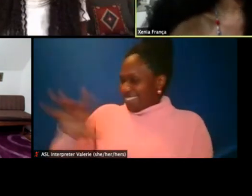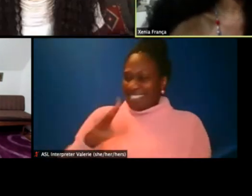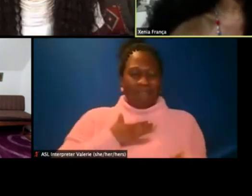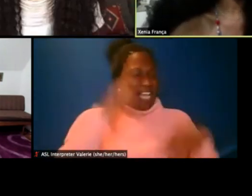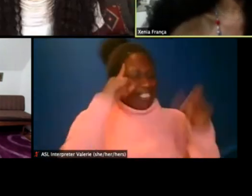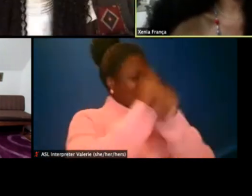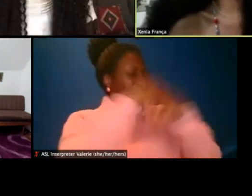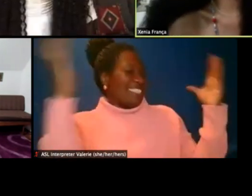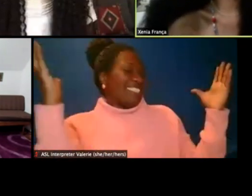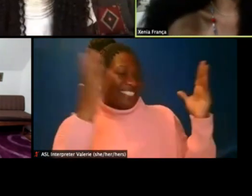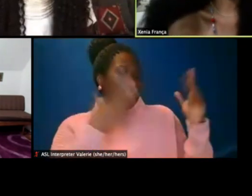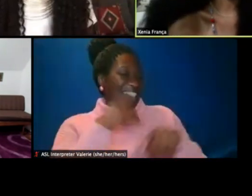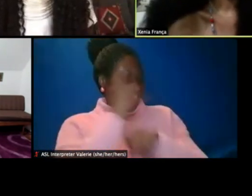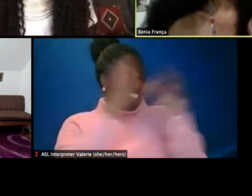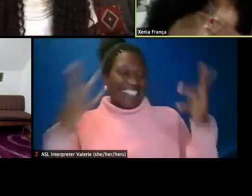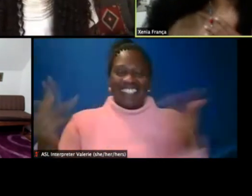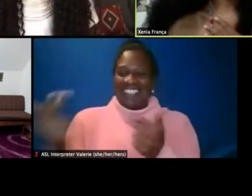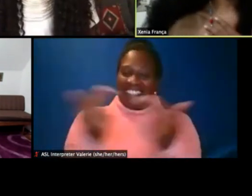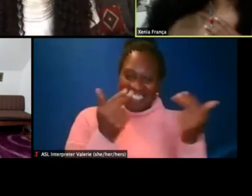It's my dream.